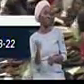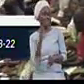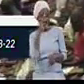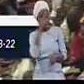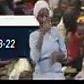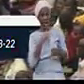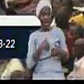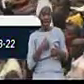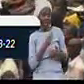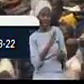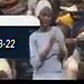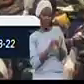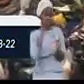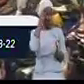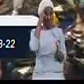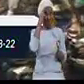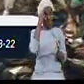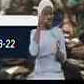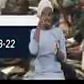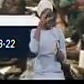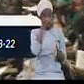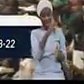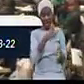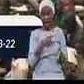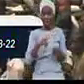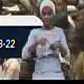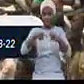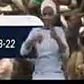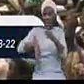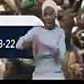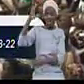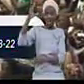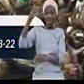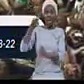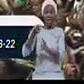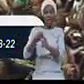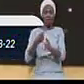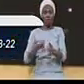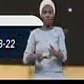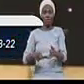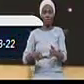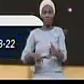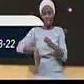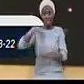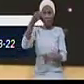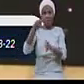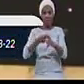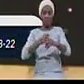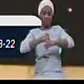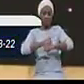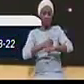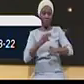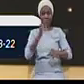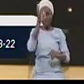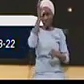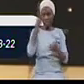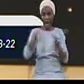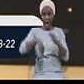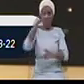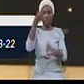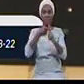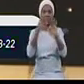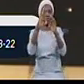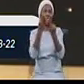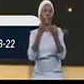go outside, outside the umbrella of the protection of the father and the family.